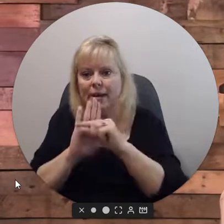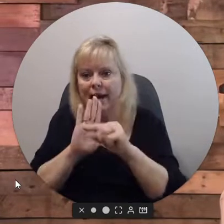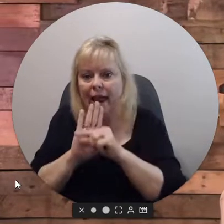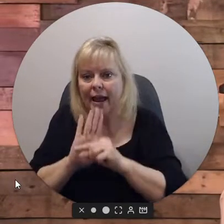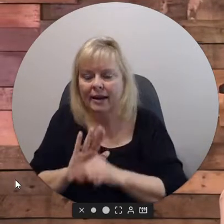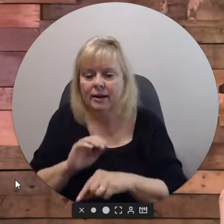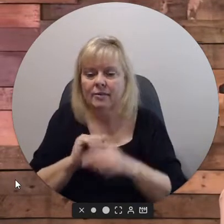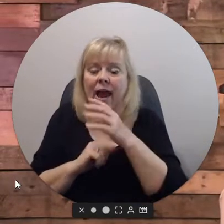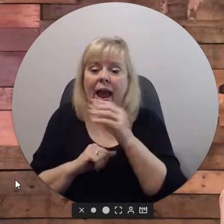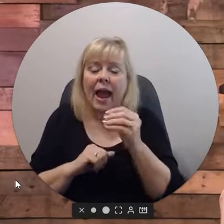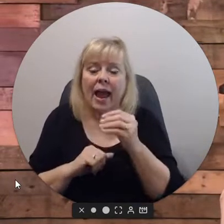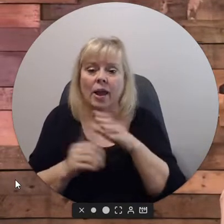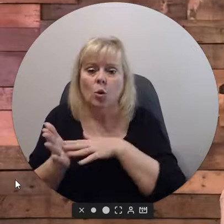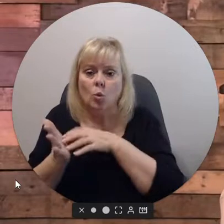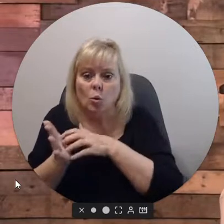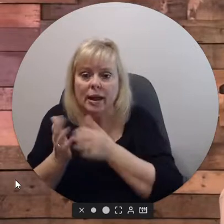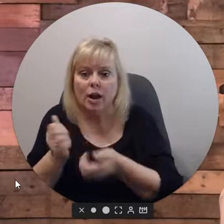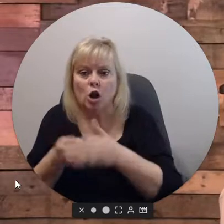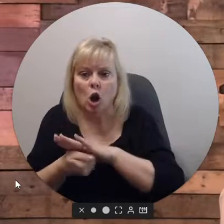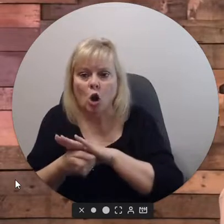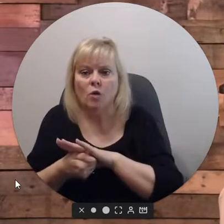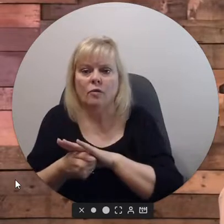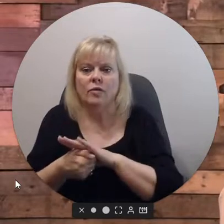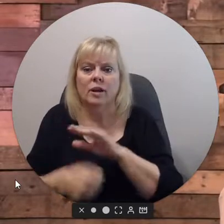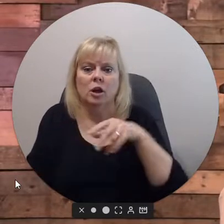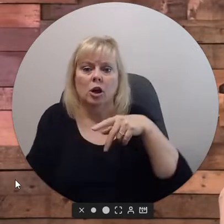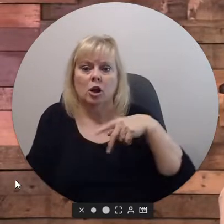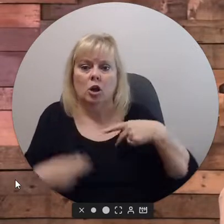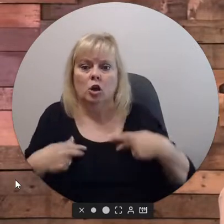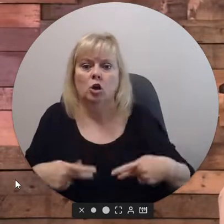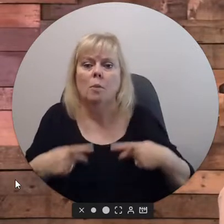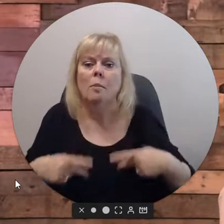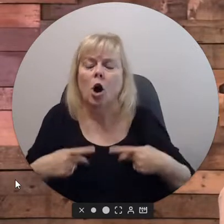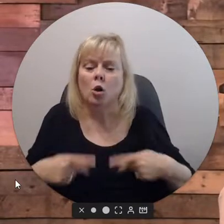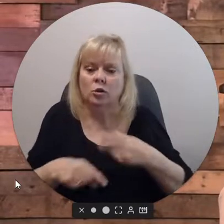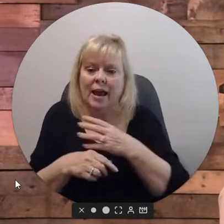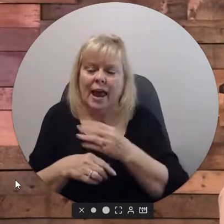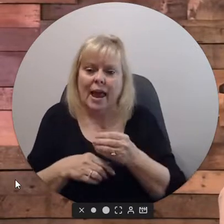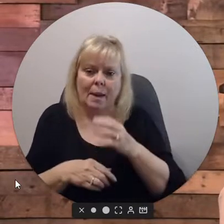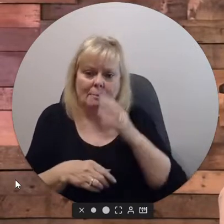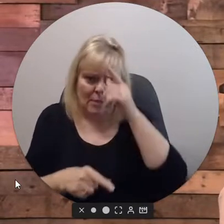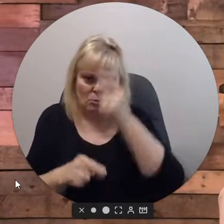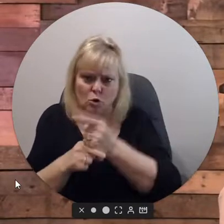COVID pneumonia and my beloved brother's suffering a series of strokes.